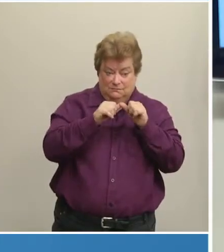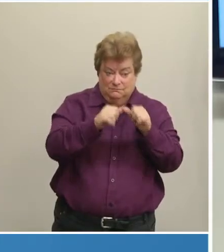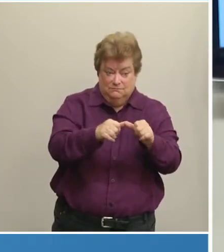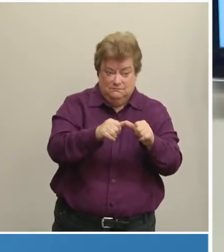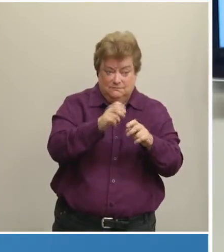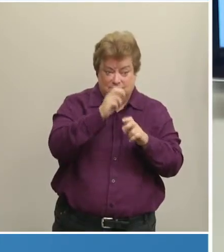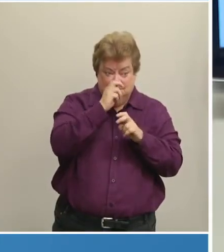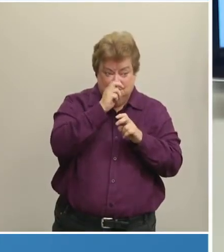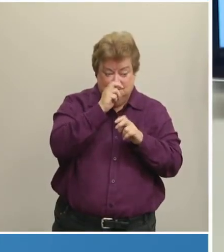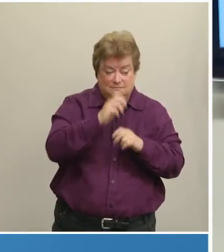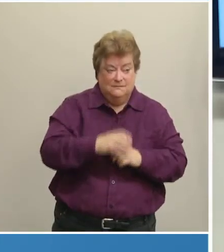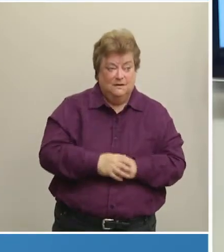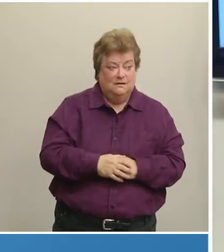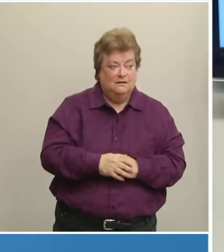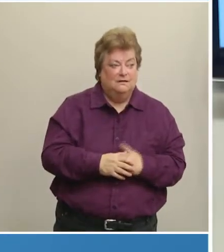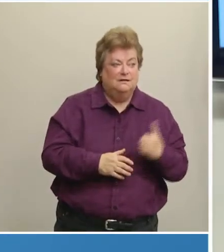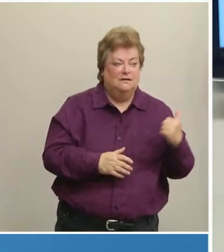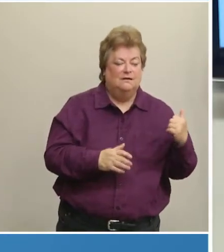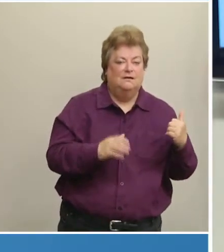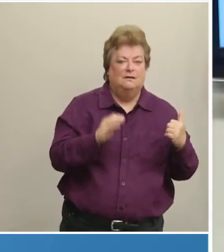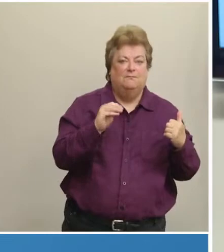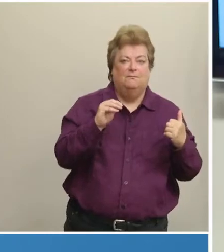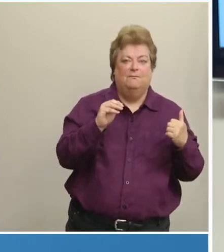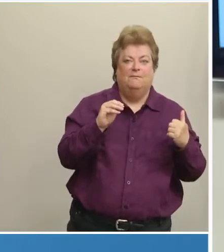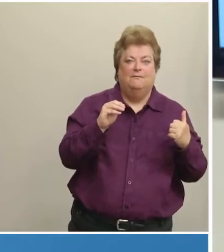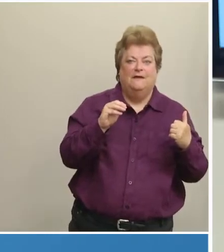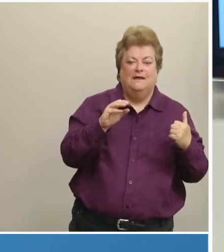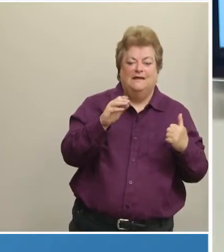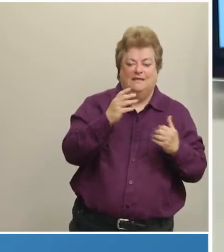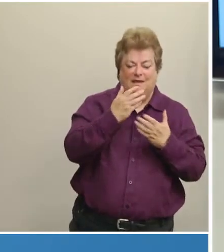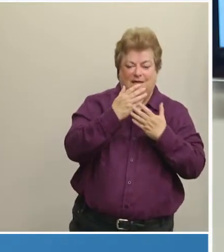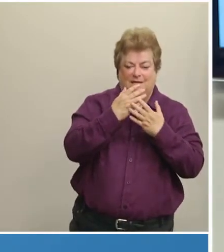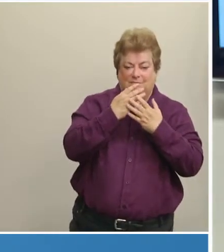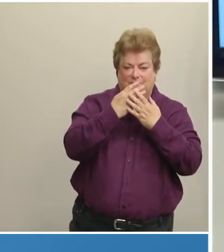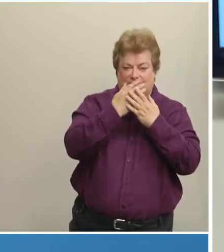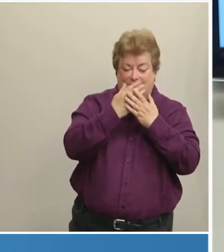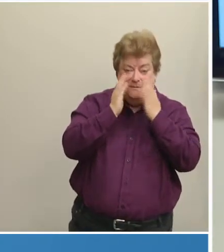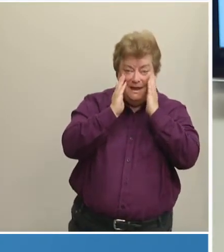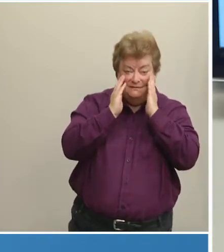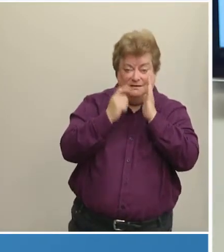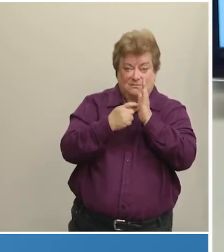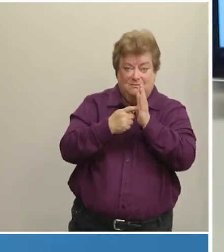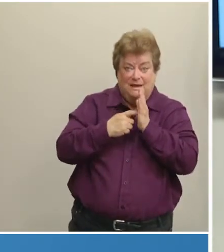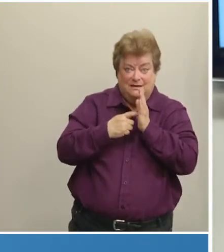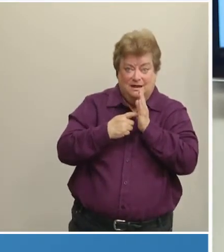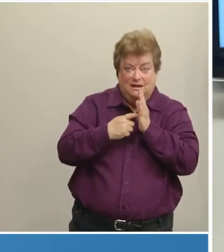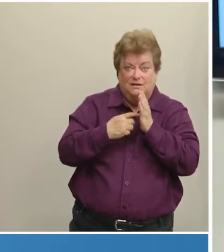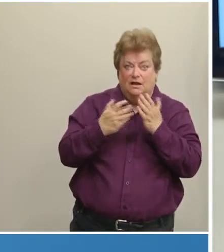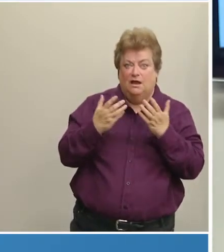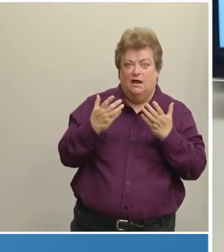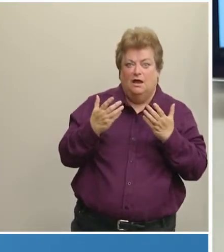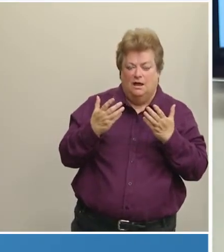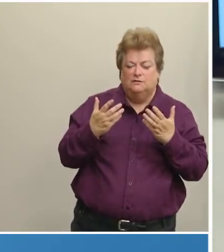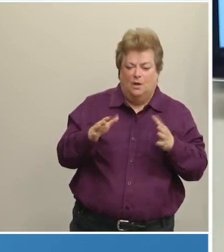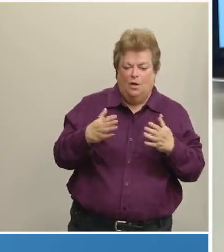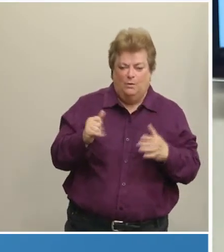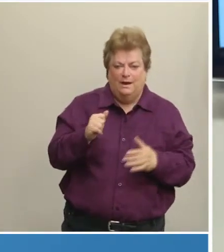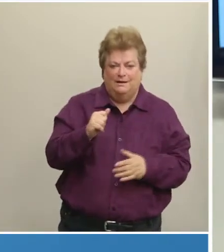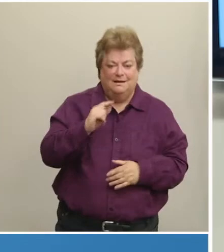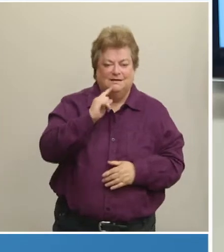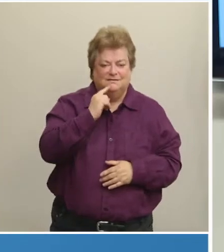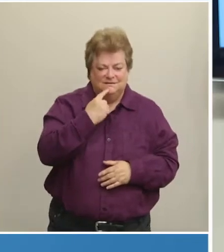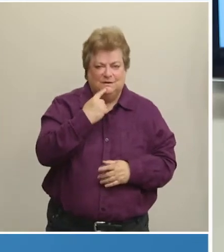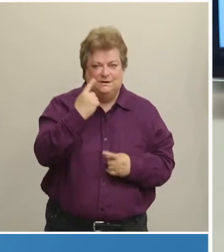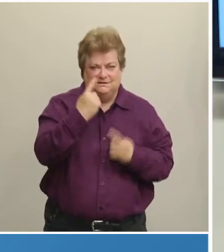city? Matt, the mask mandate change is already a serious consideration for